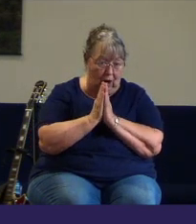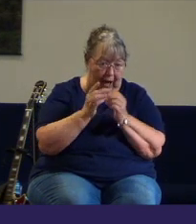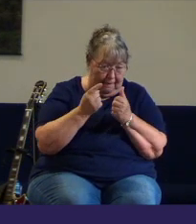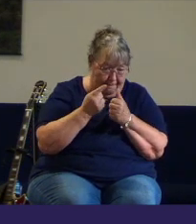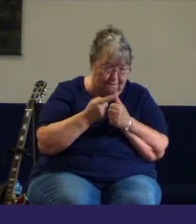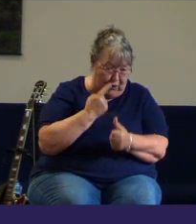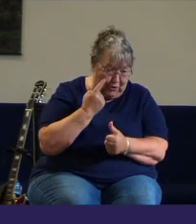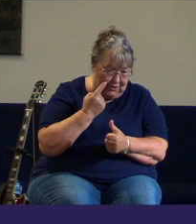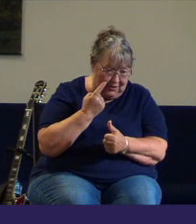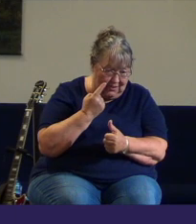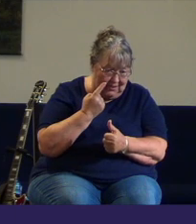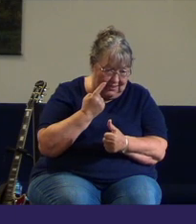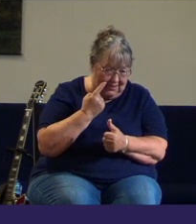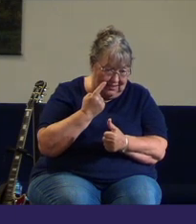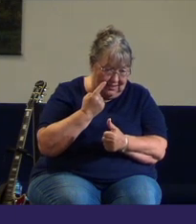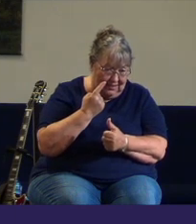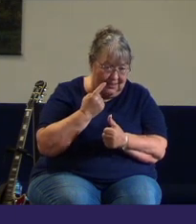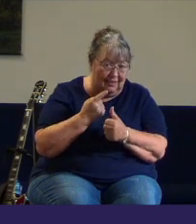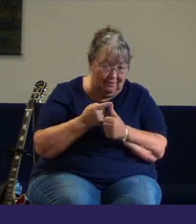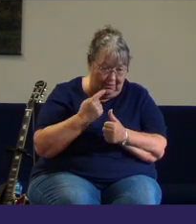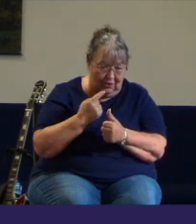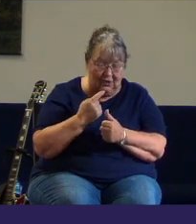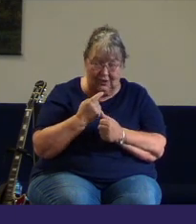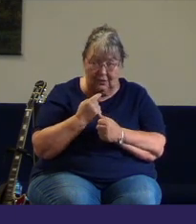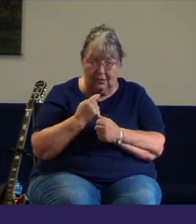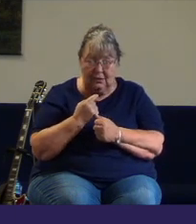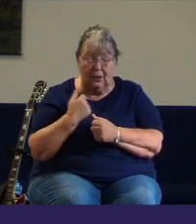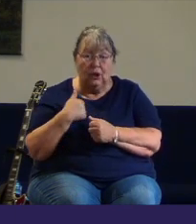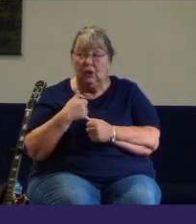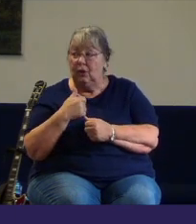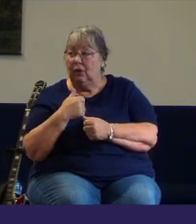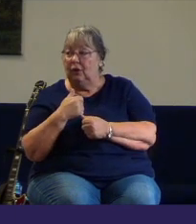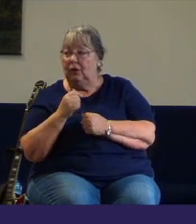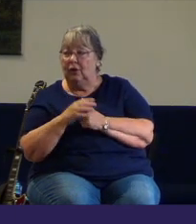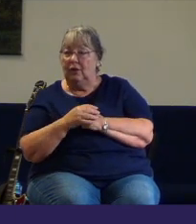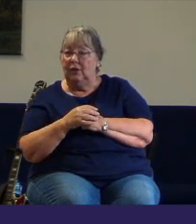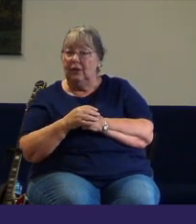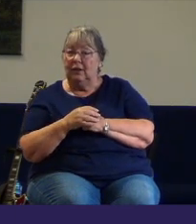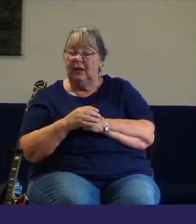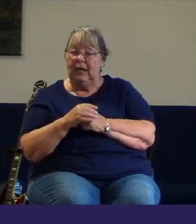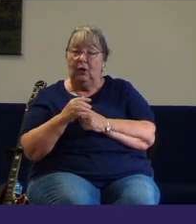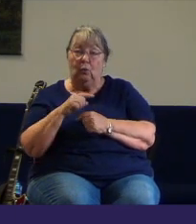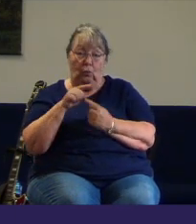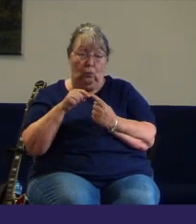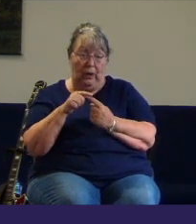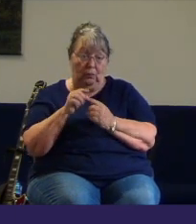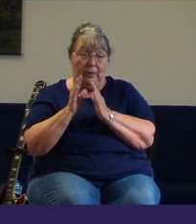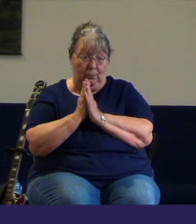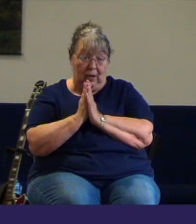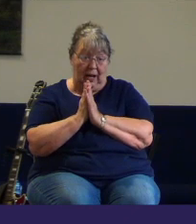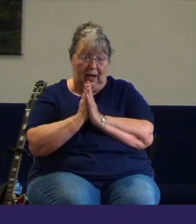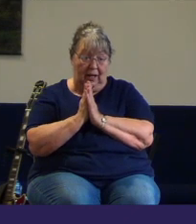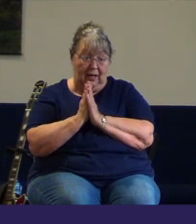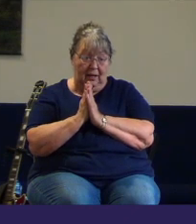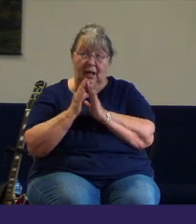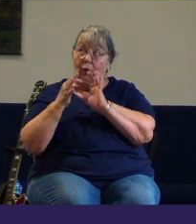him, and we're gonna say the right things, and we're gonna do the right things. If we